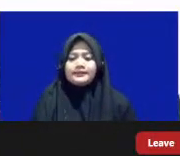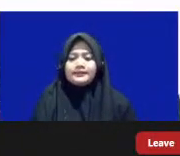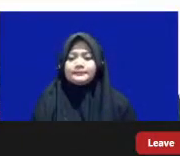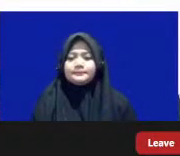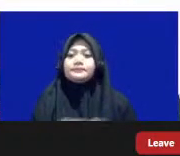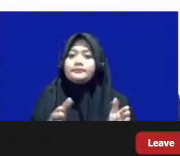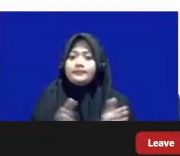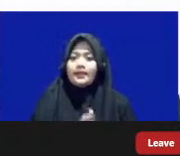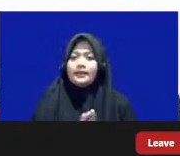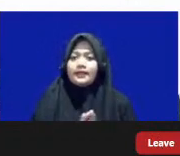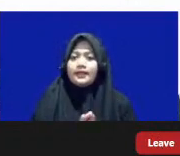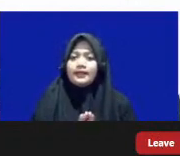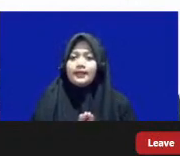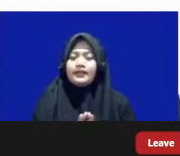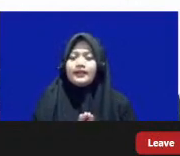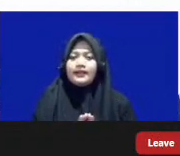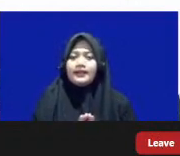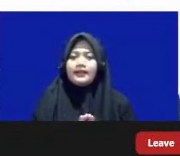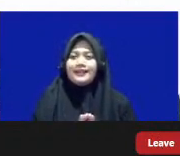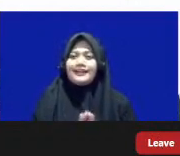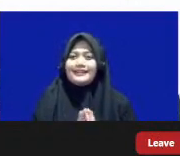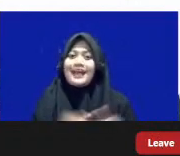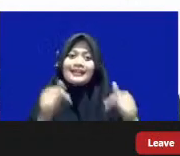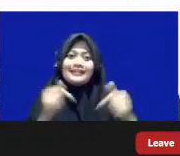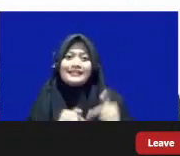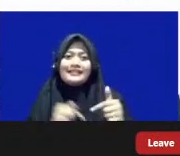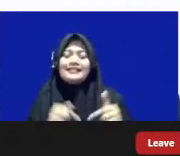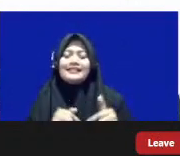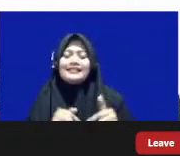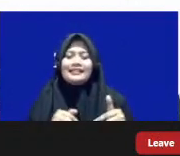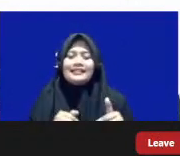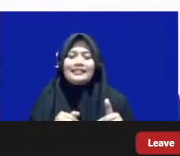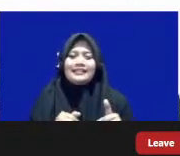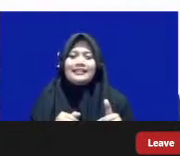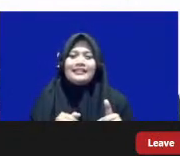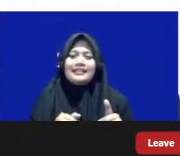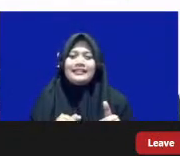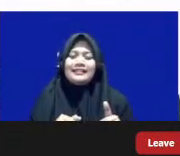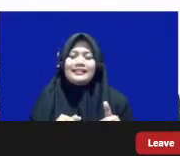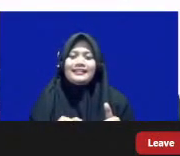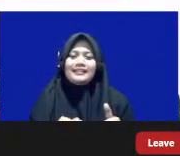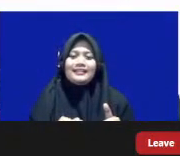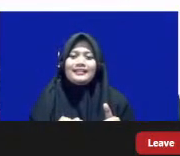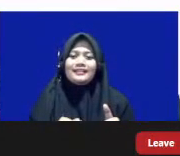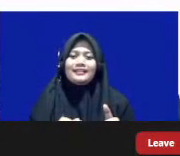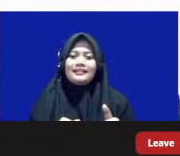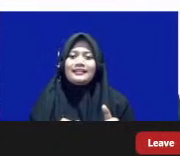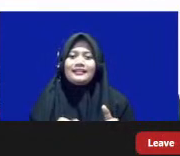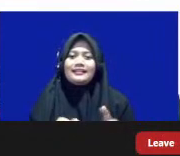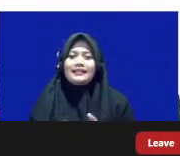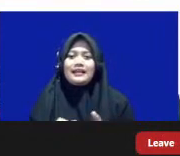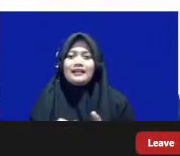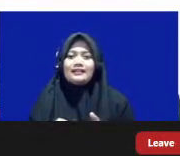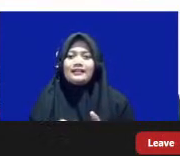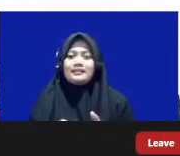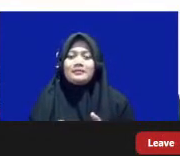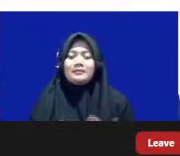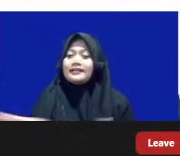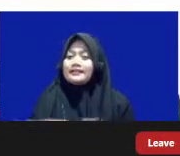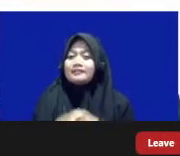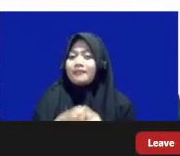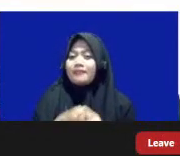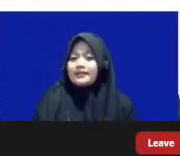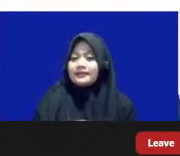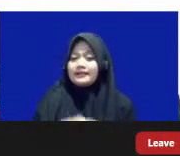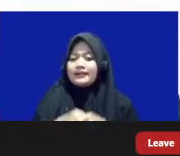number. It's not that they are only attend the meetings or take part in the meetings or activities.